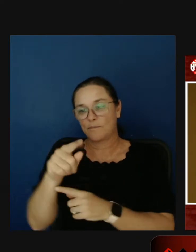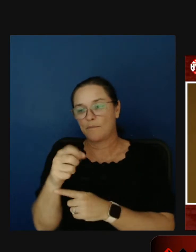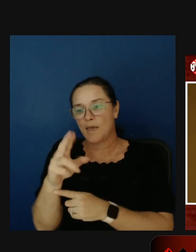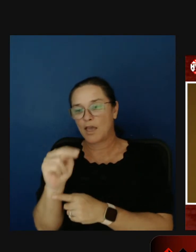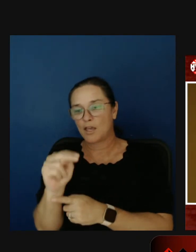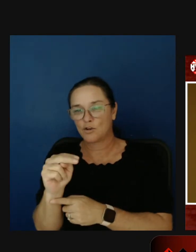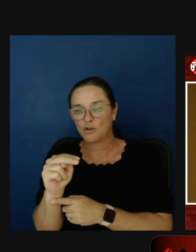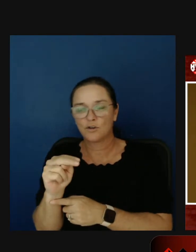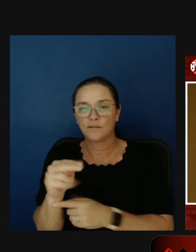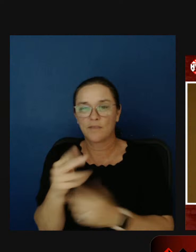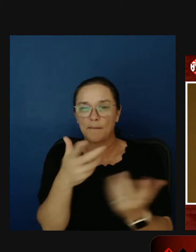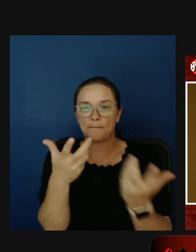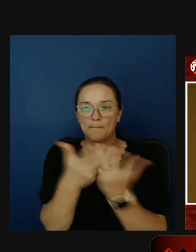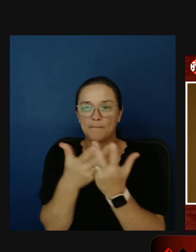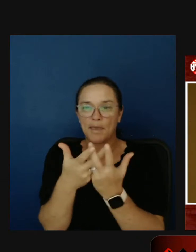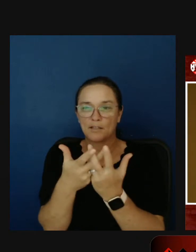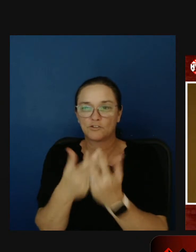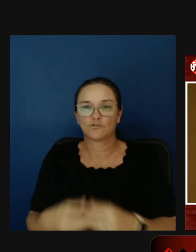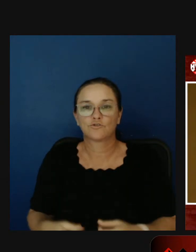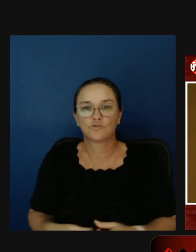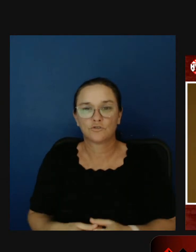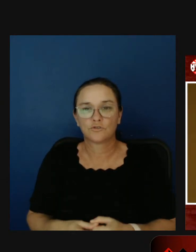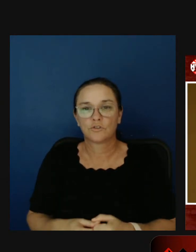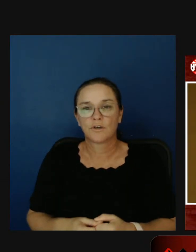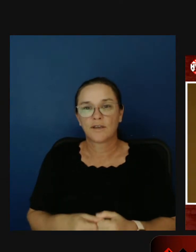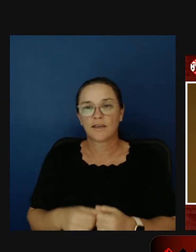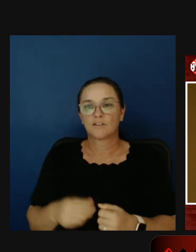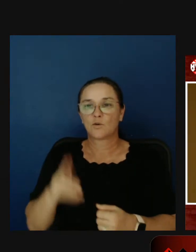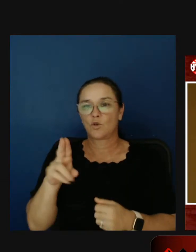So the USGS has a very thick book.